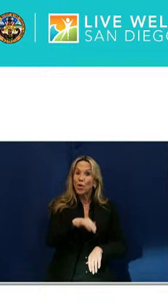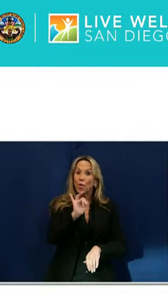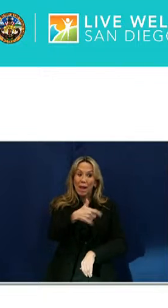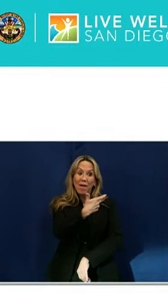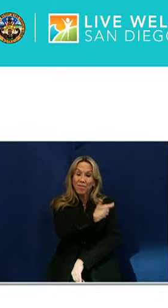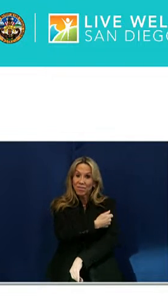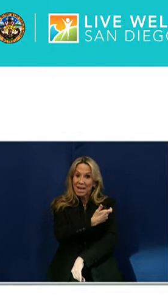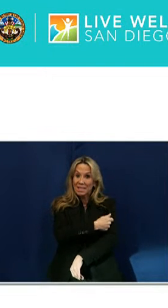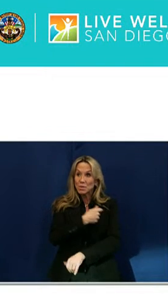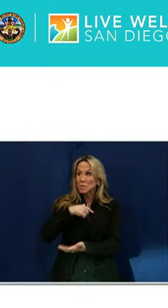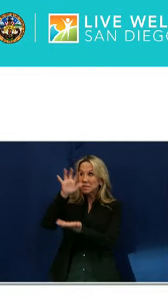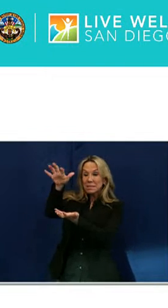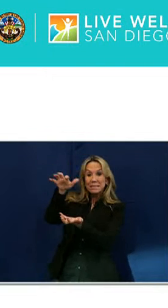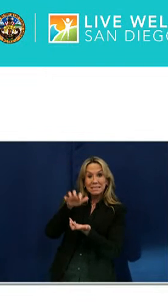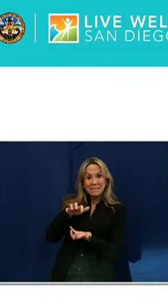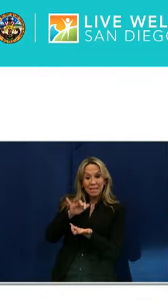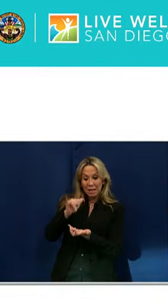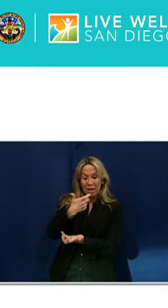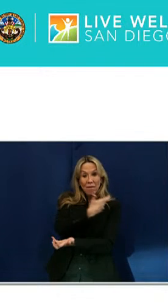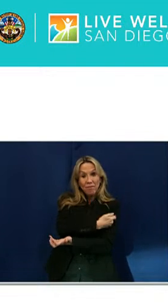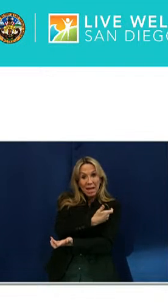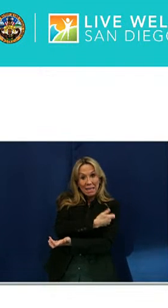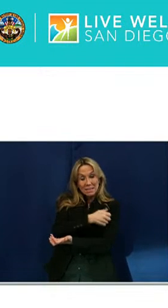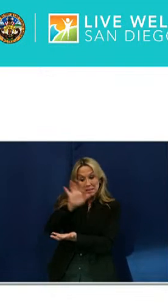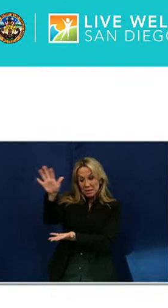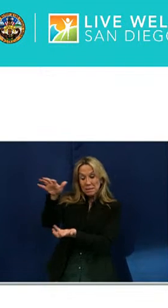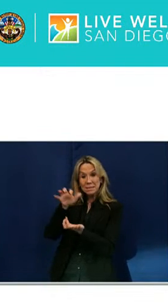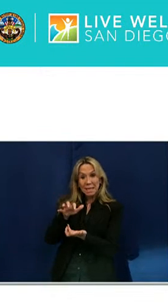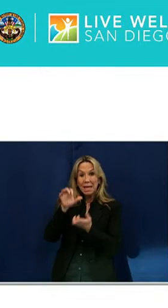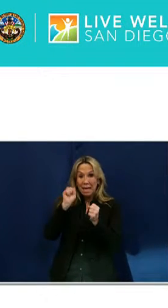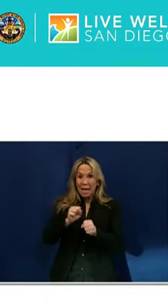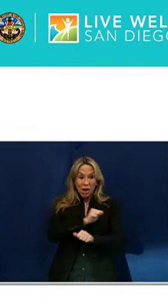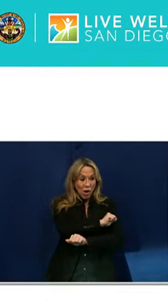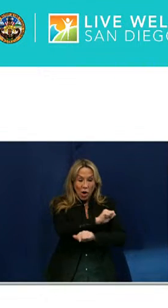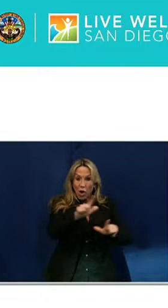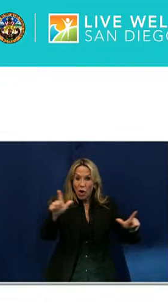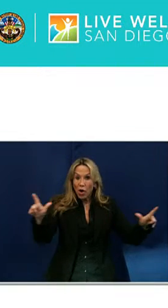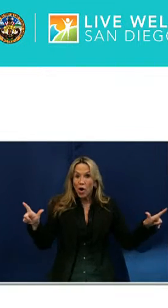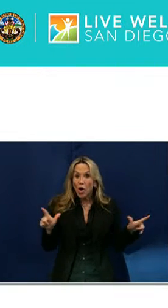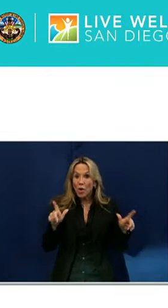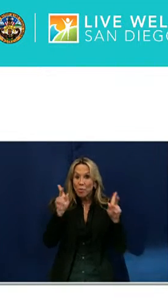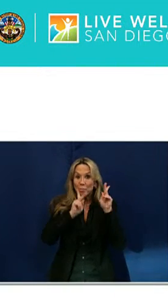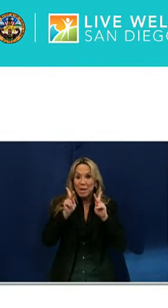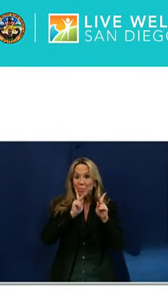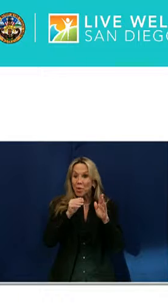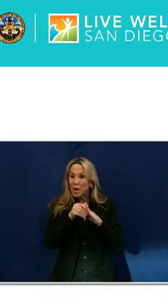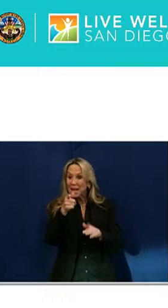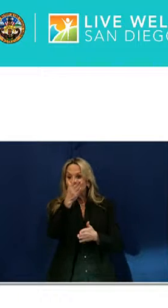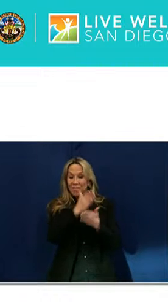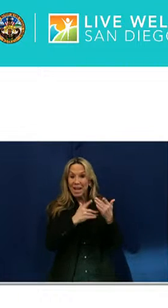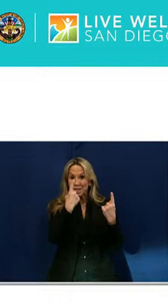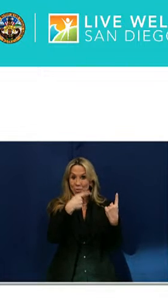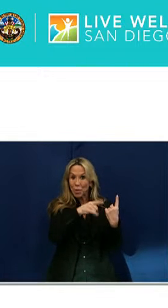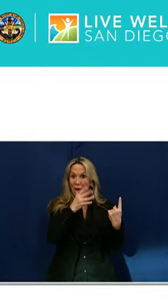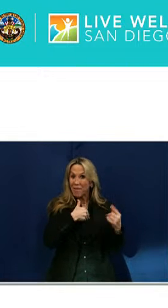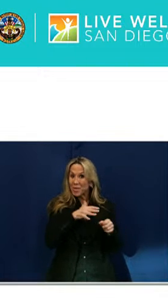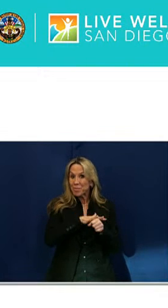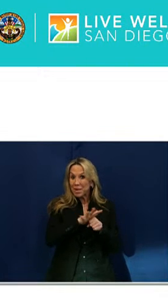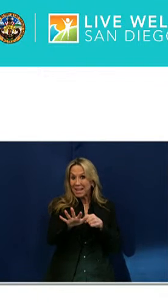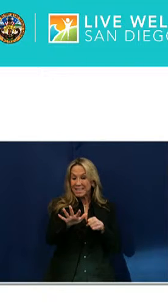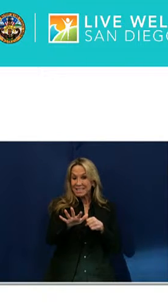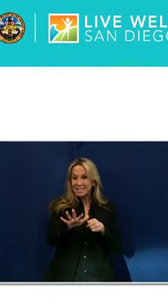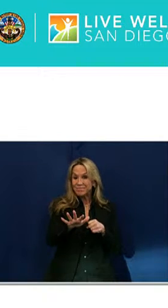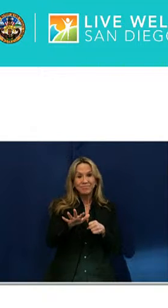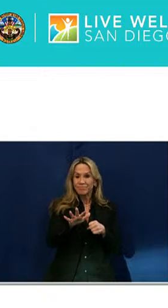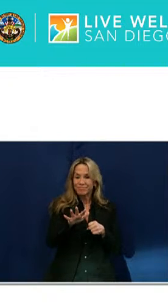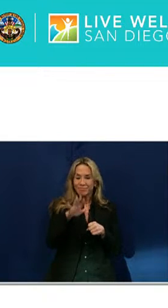we are going to get will not be able to vaccinate all of the individuals in Phase 1A, if we go